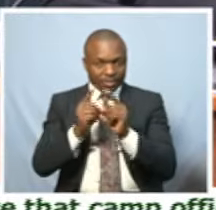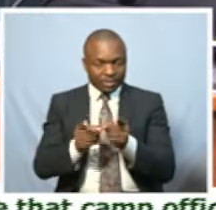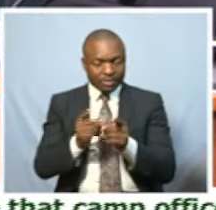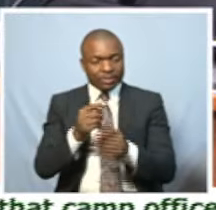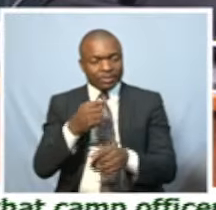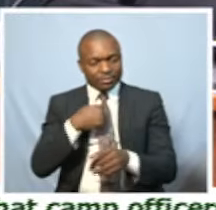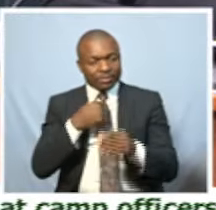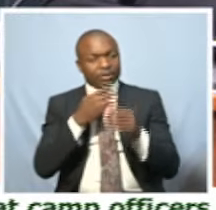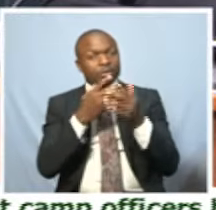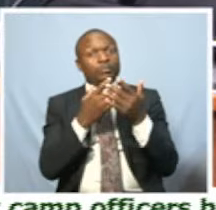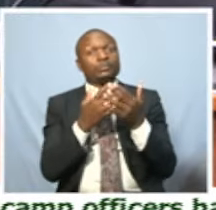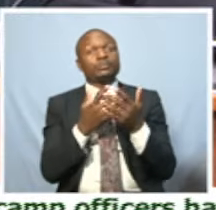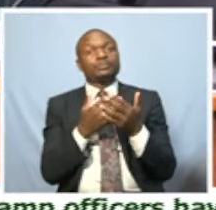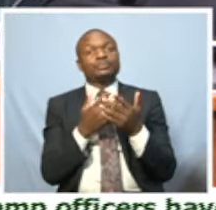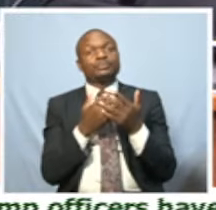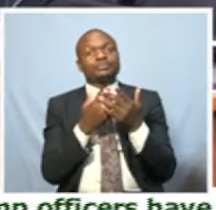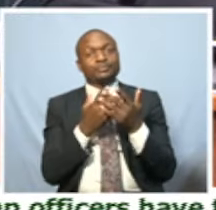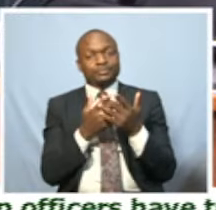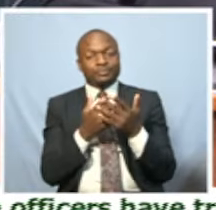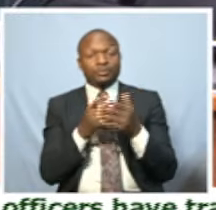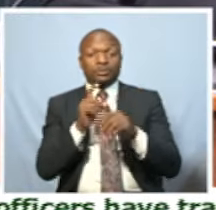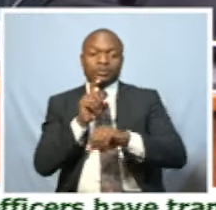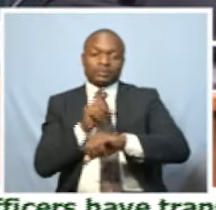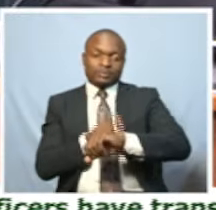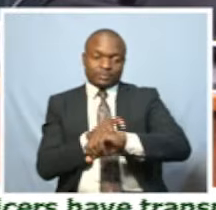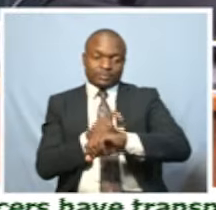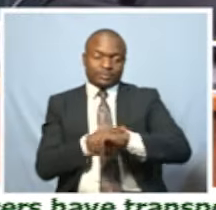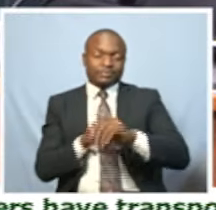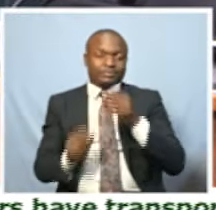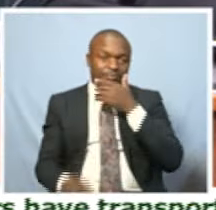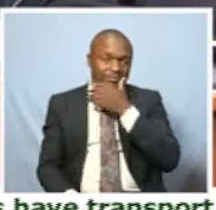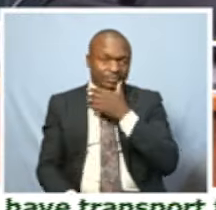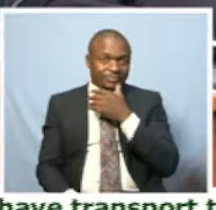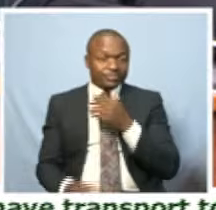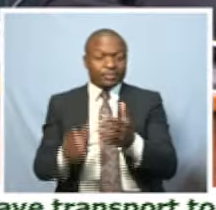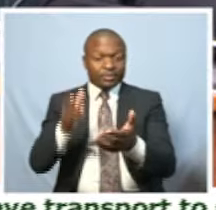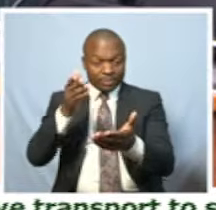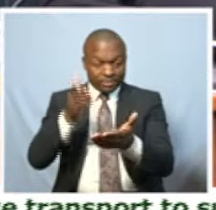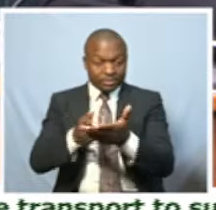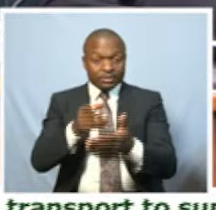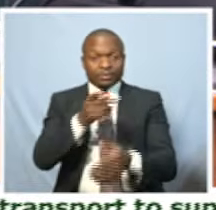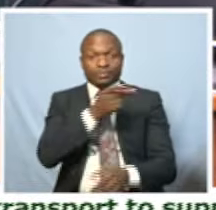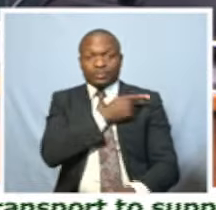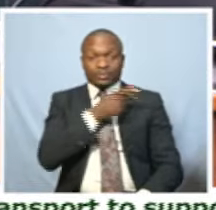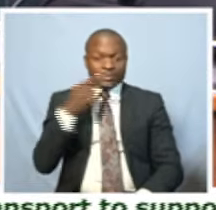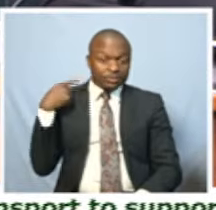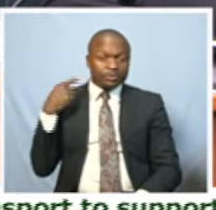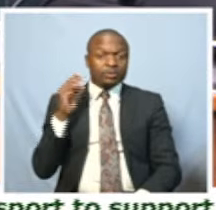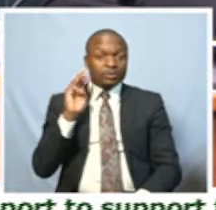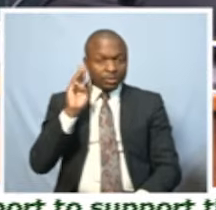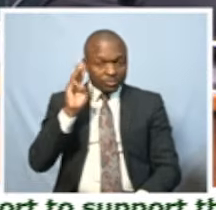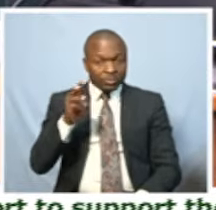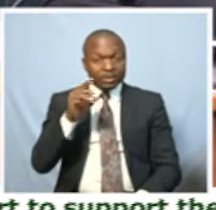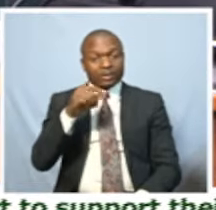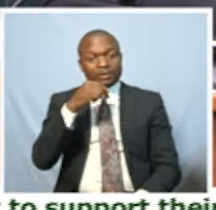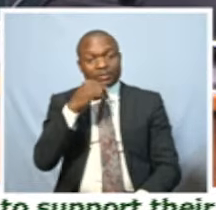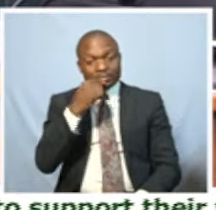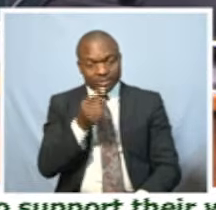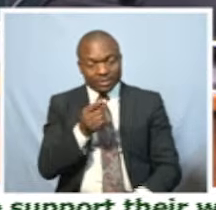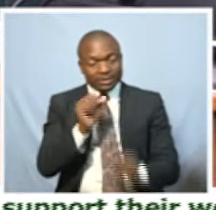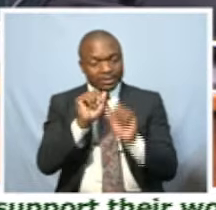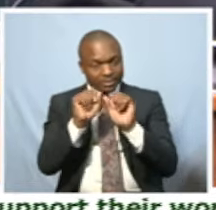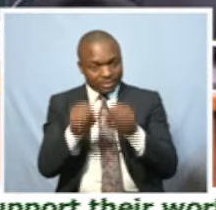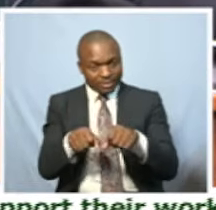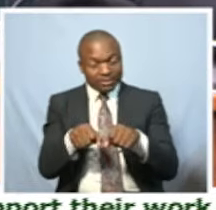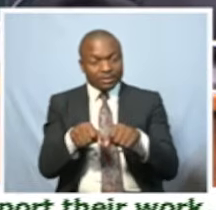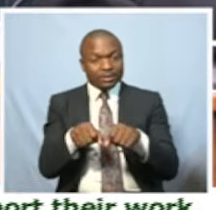look forward to a time when this House will say, can